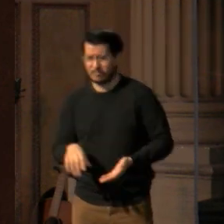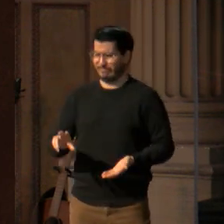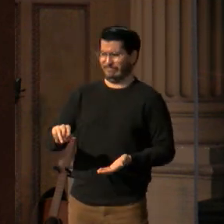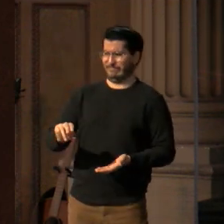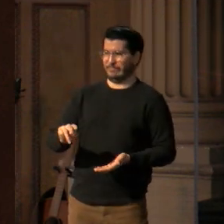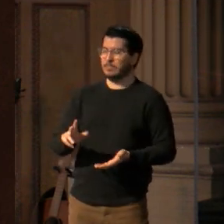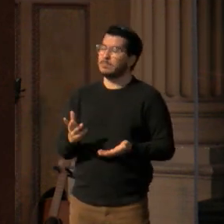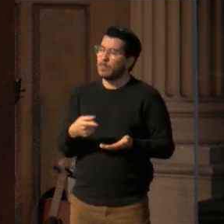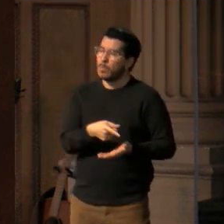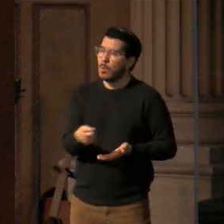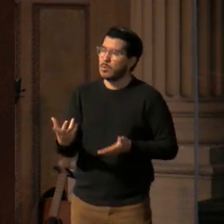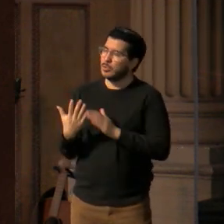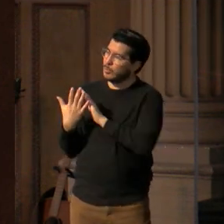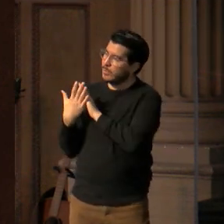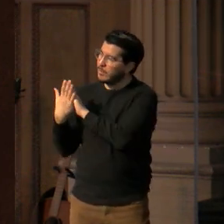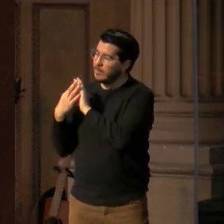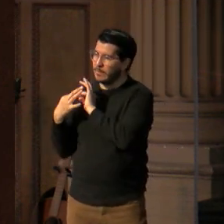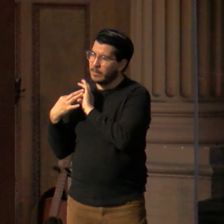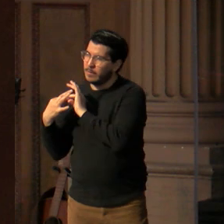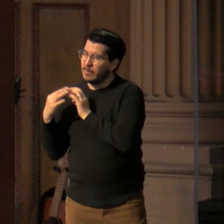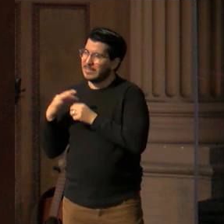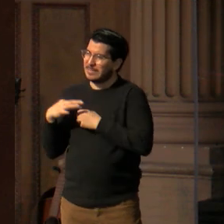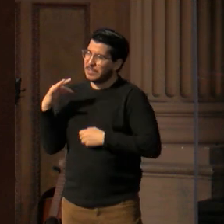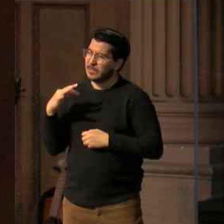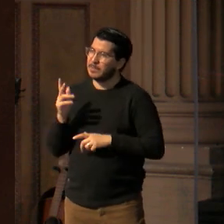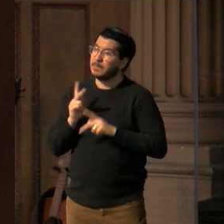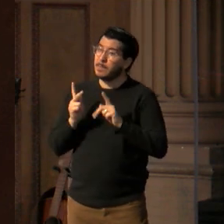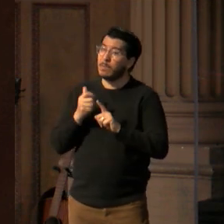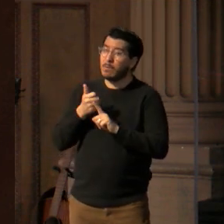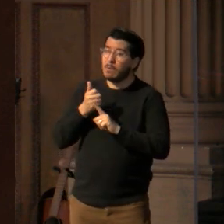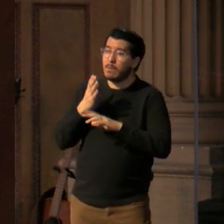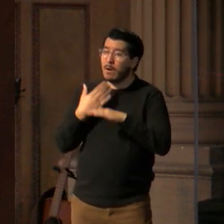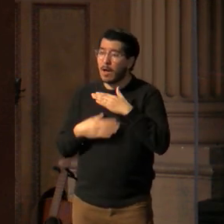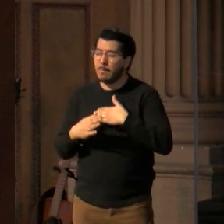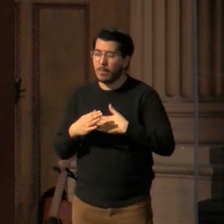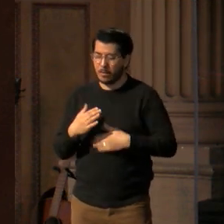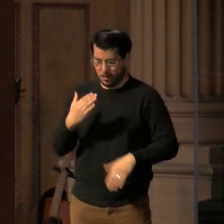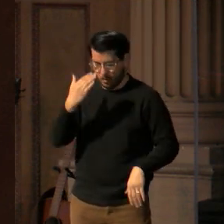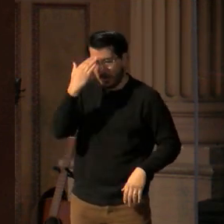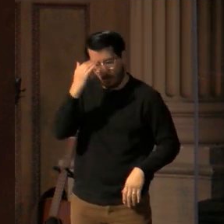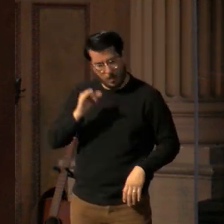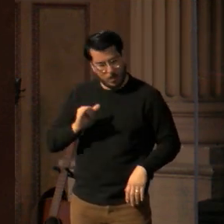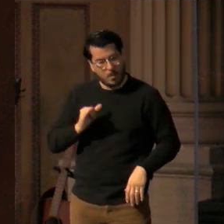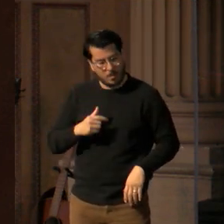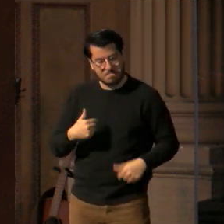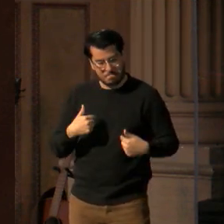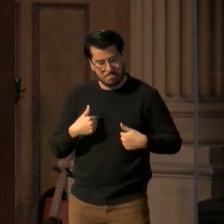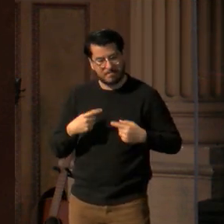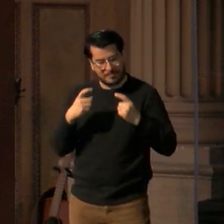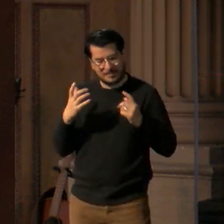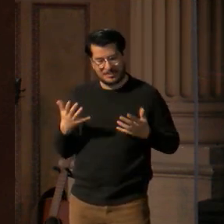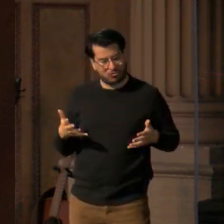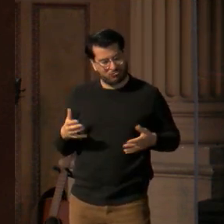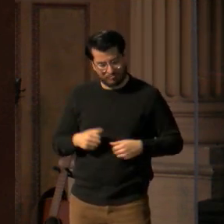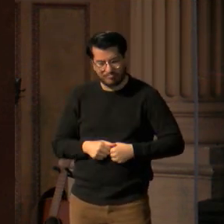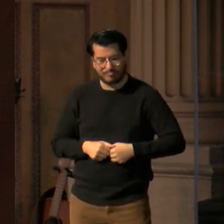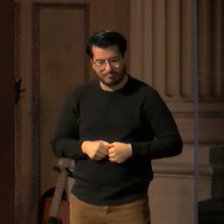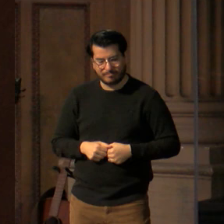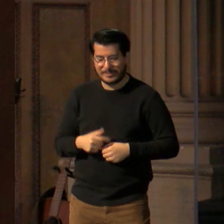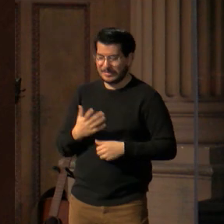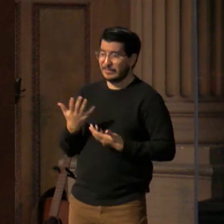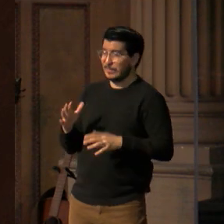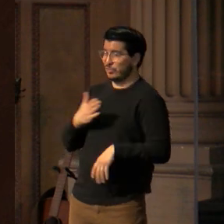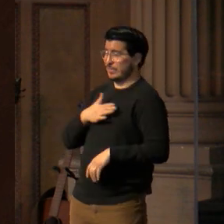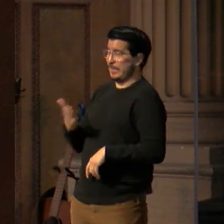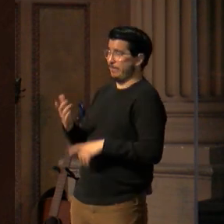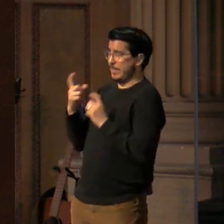But the spiritual, the ones who are humble, who are aware of our own planks, who've confessed our own sin and who